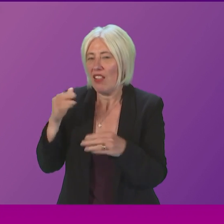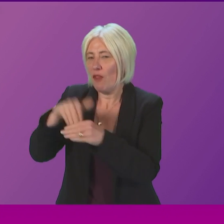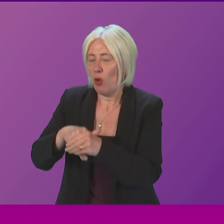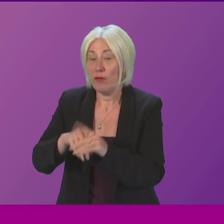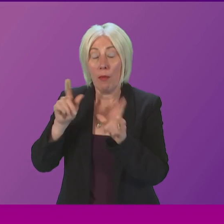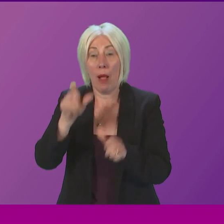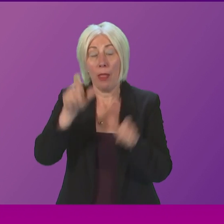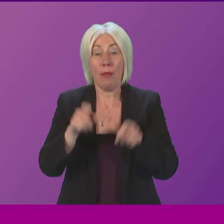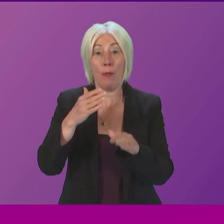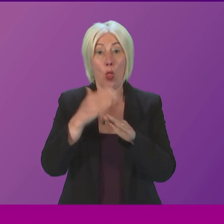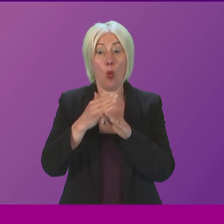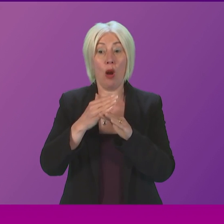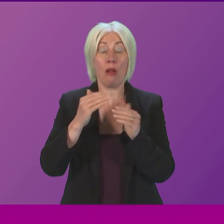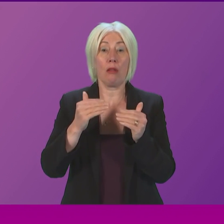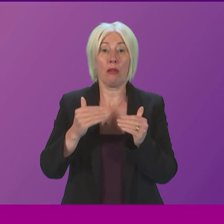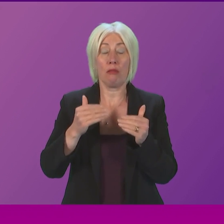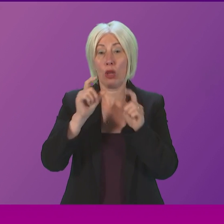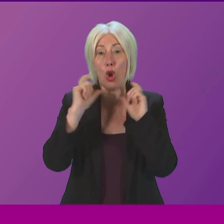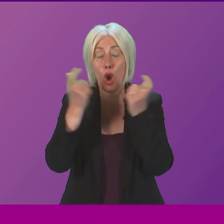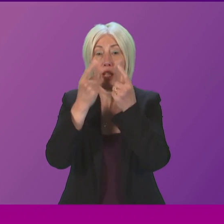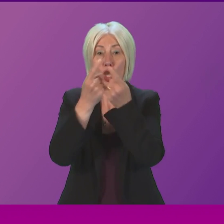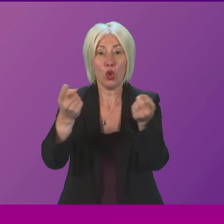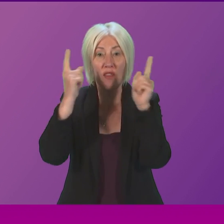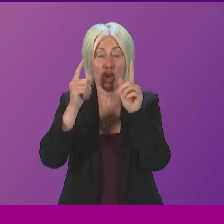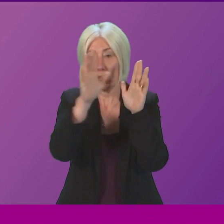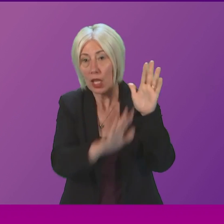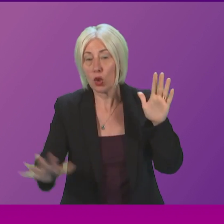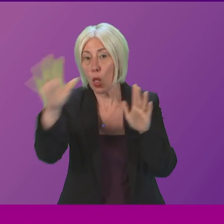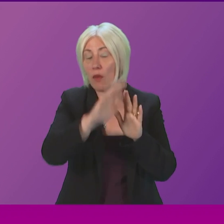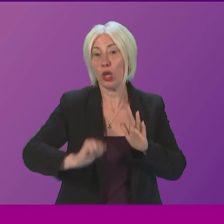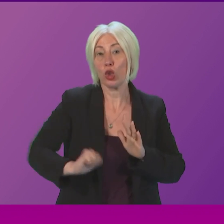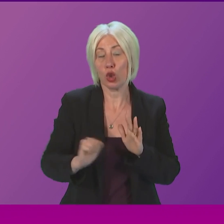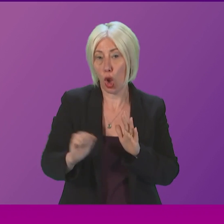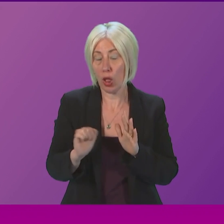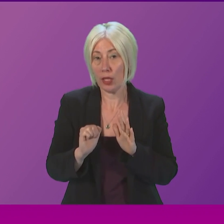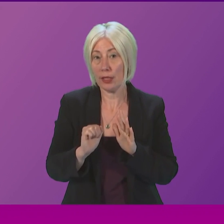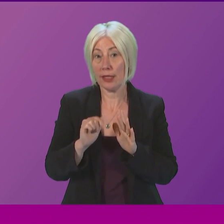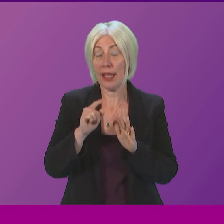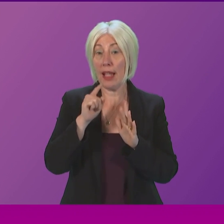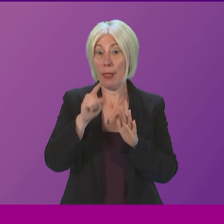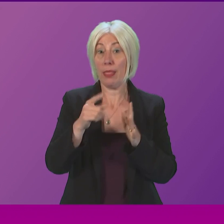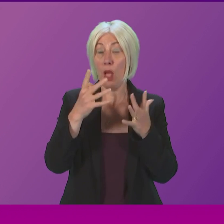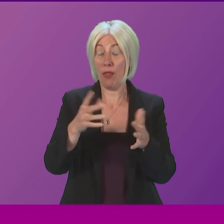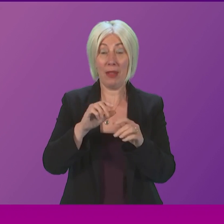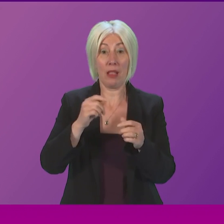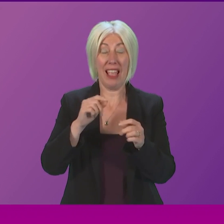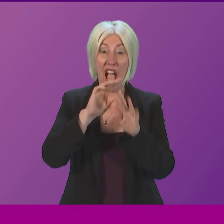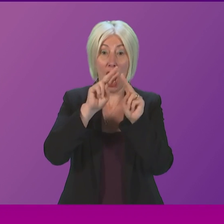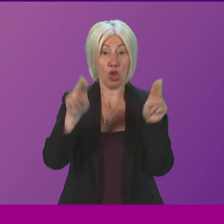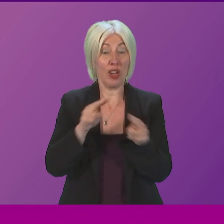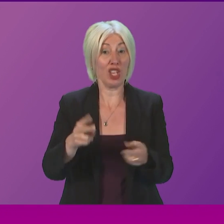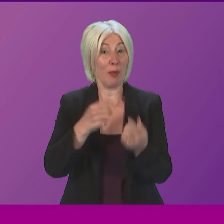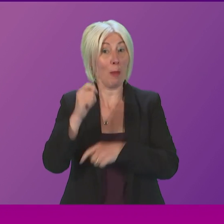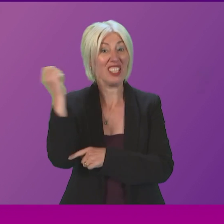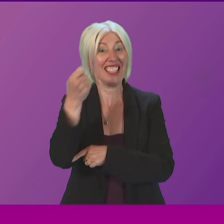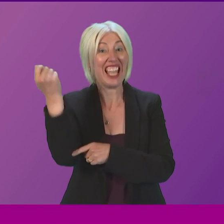in the further and higher education institutions across Scotland that have made them a major international success story, and therefore